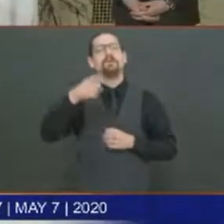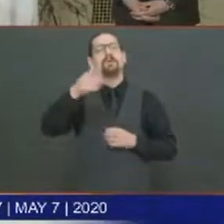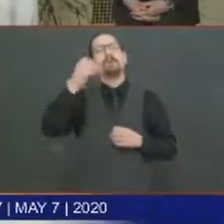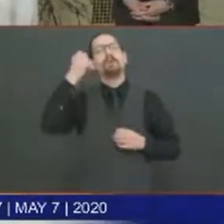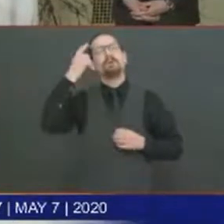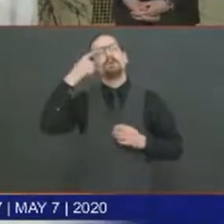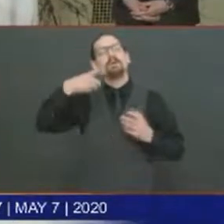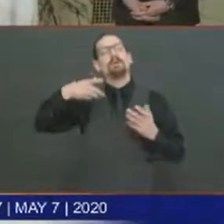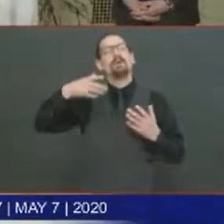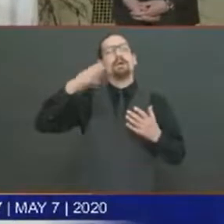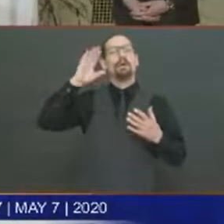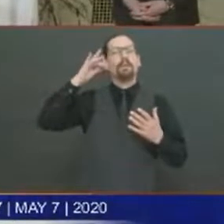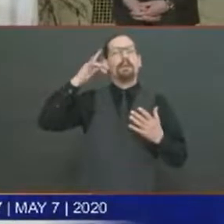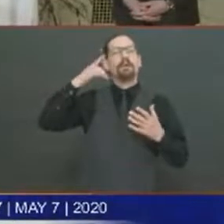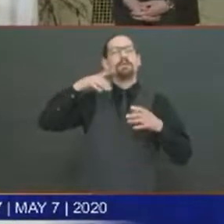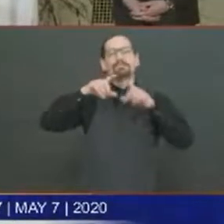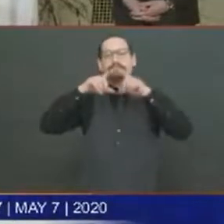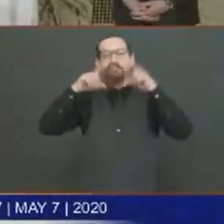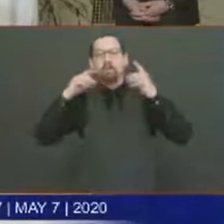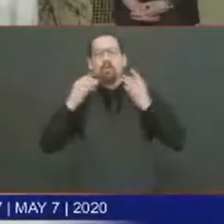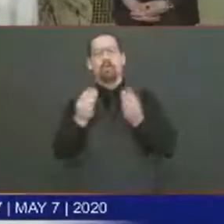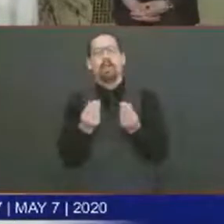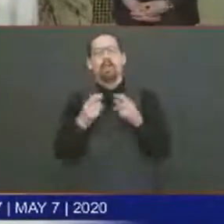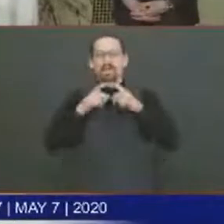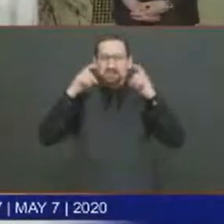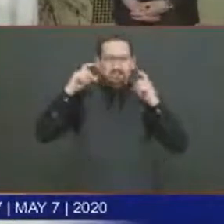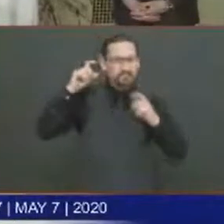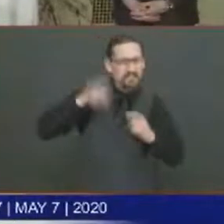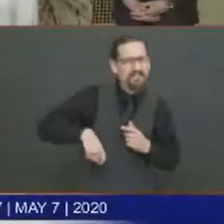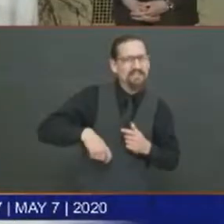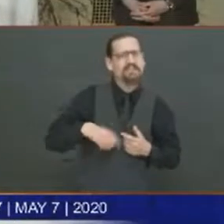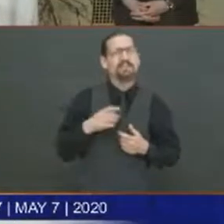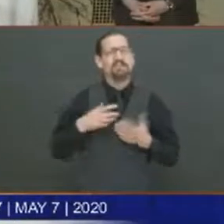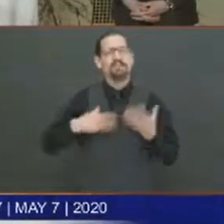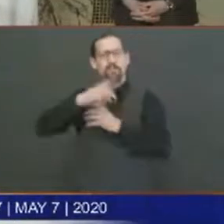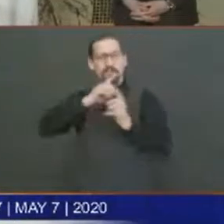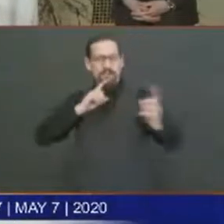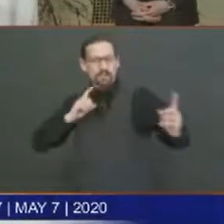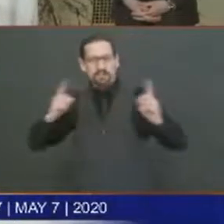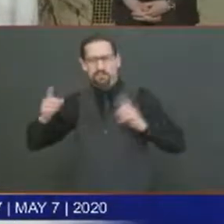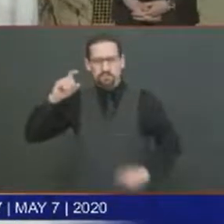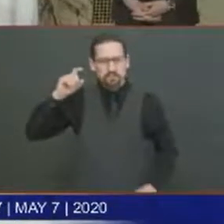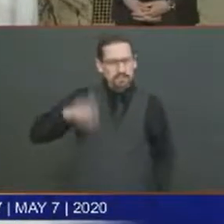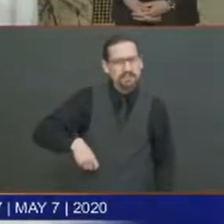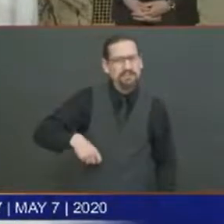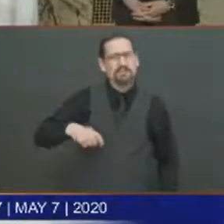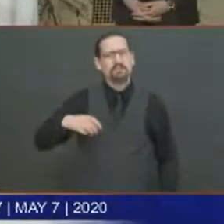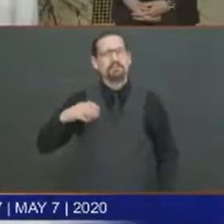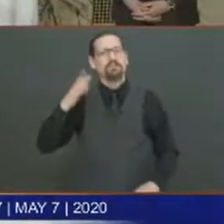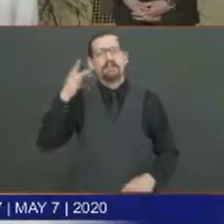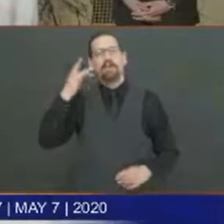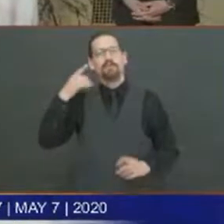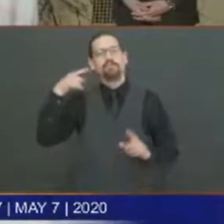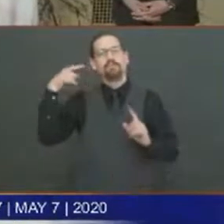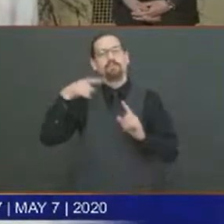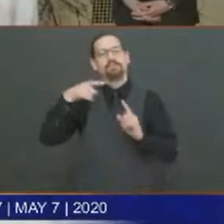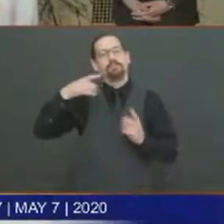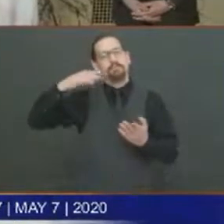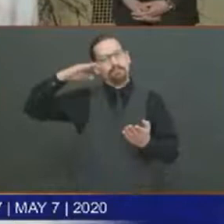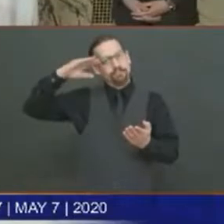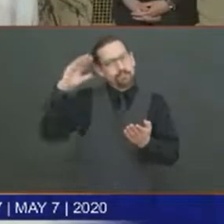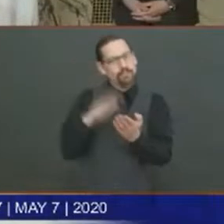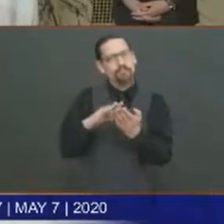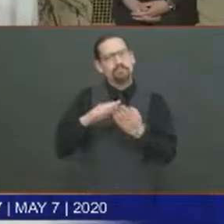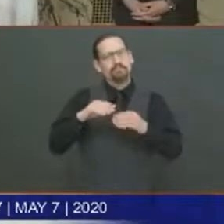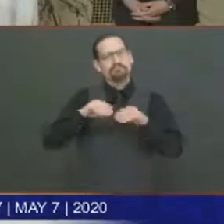face covering, all of which is to stop the virus from spreading, because you all have learned the